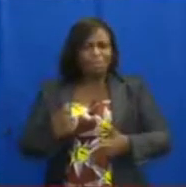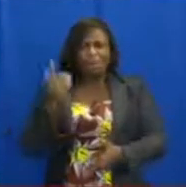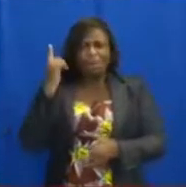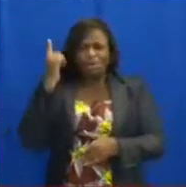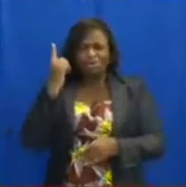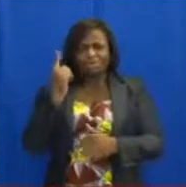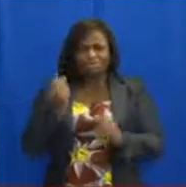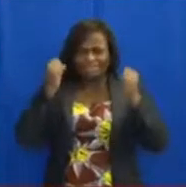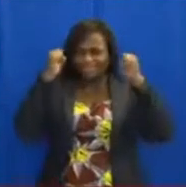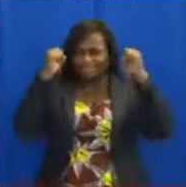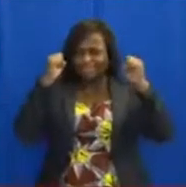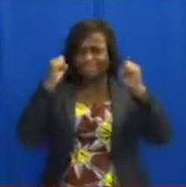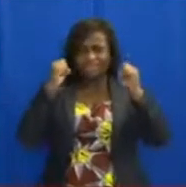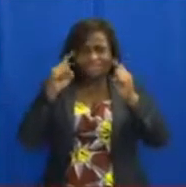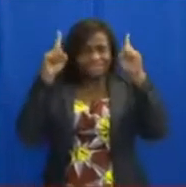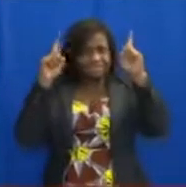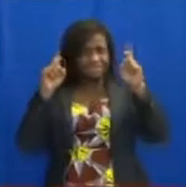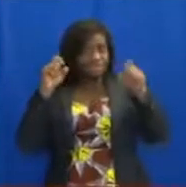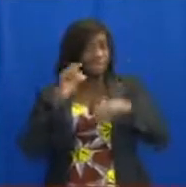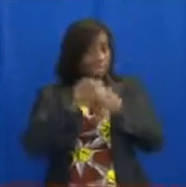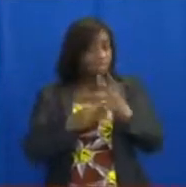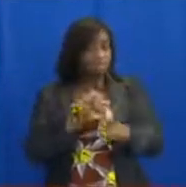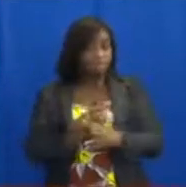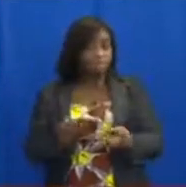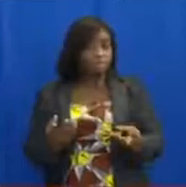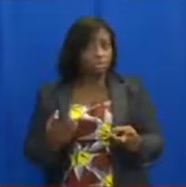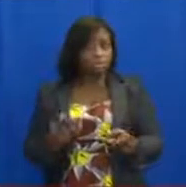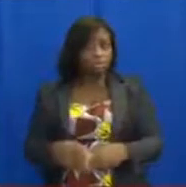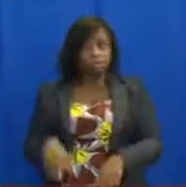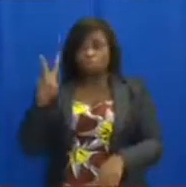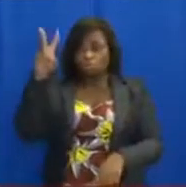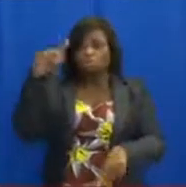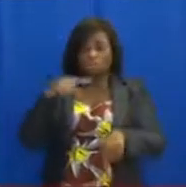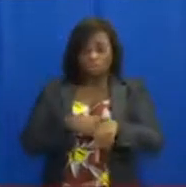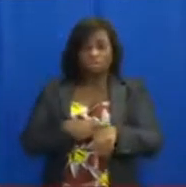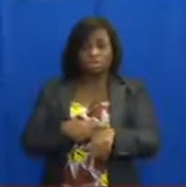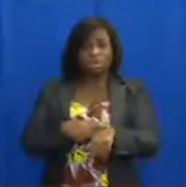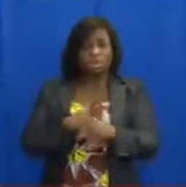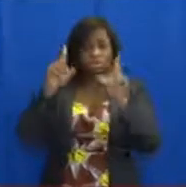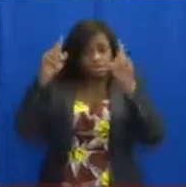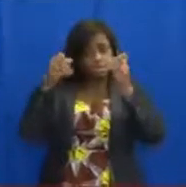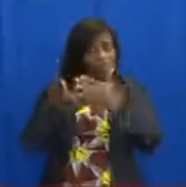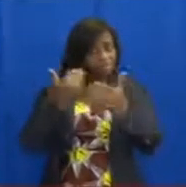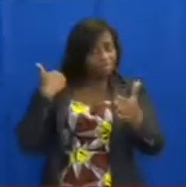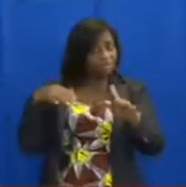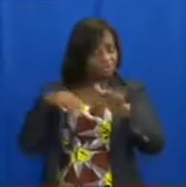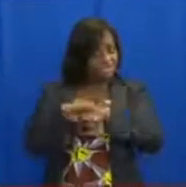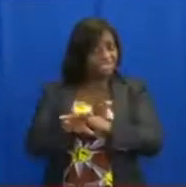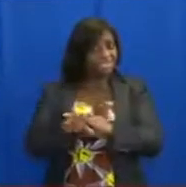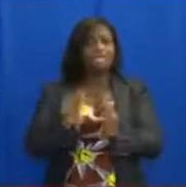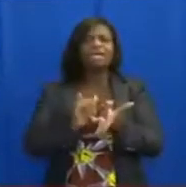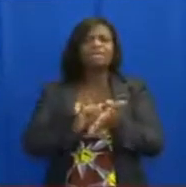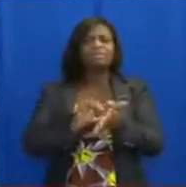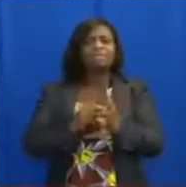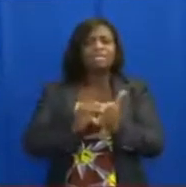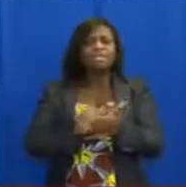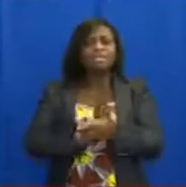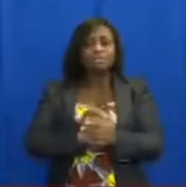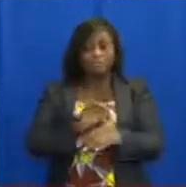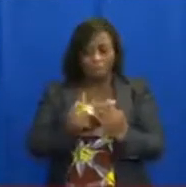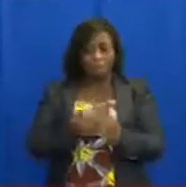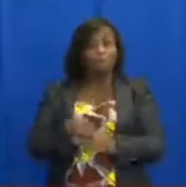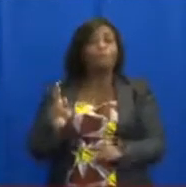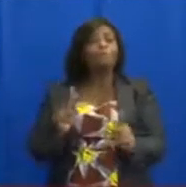of the strictest testing regimes in the world, a two-tier testing system, which indicated